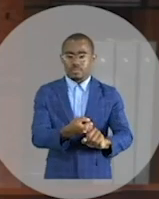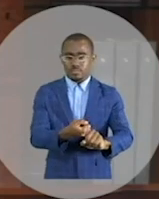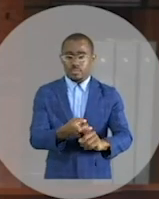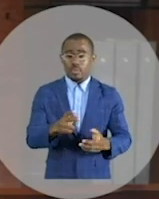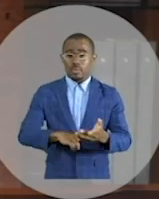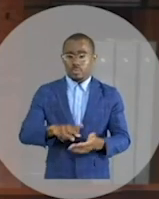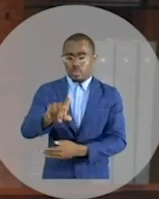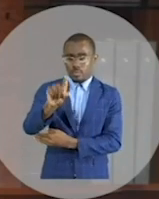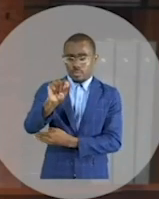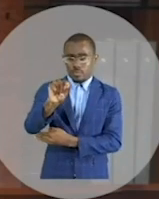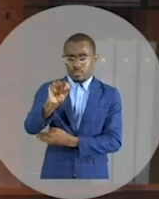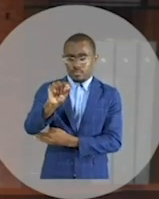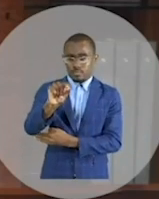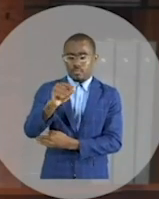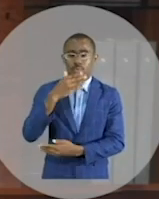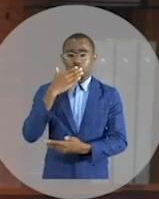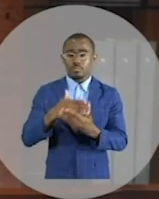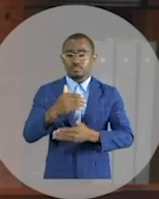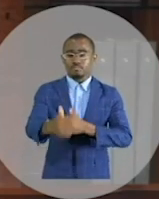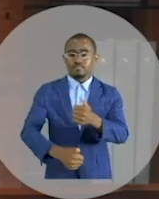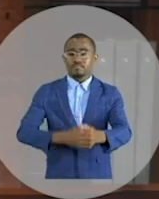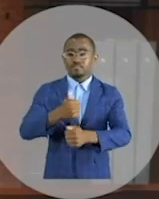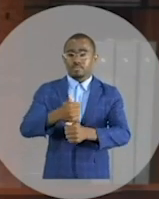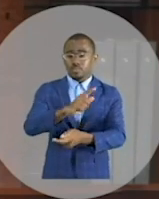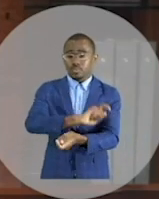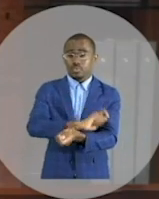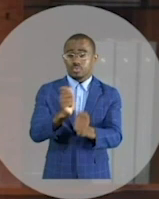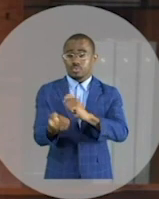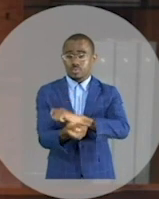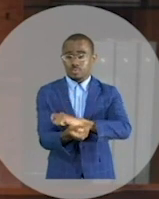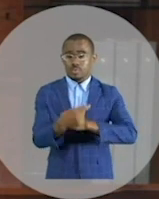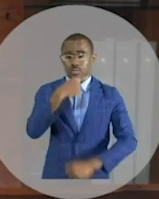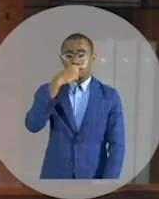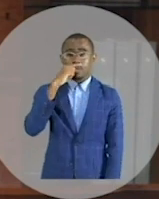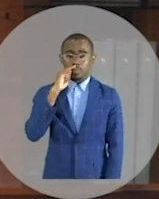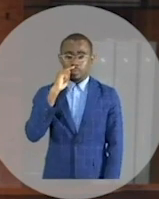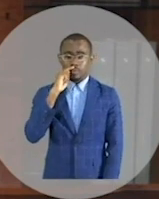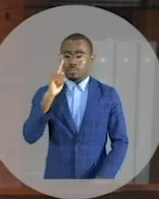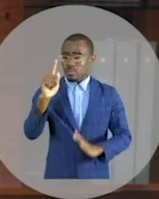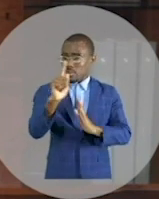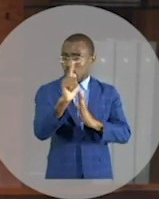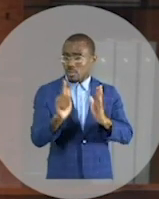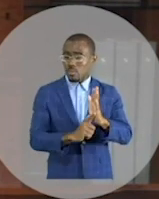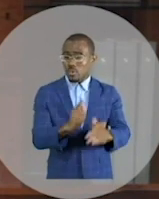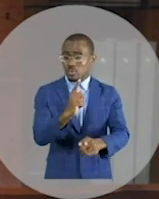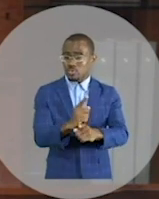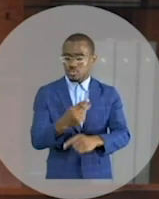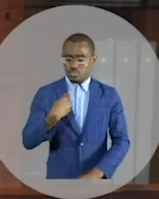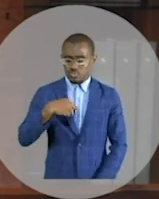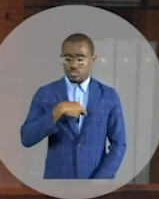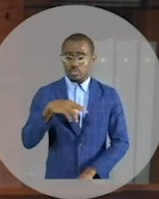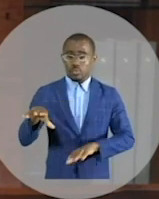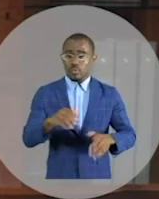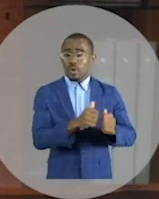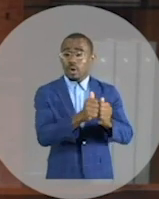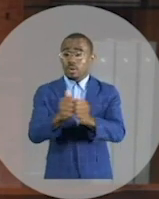In his address to the nation, Ali Bongo Ondimba renewed his unconditional trust to the Gabonese justice system in conducting the cases